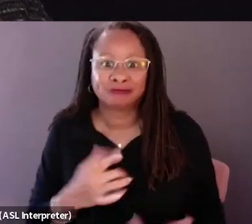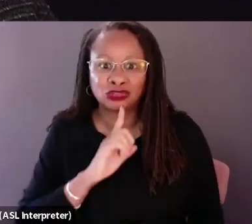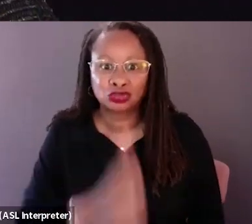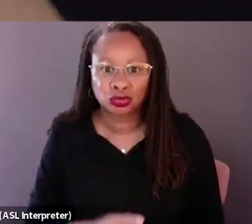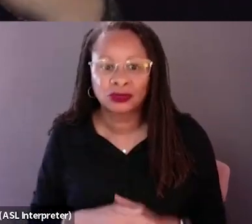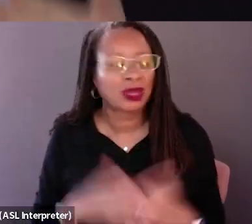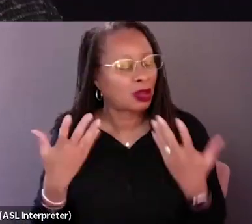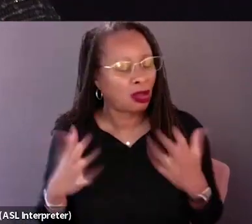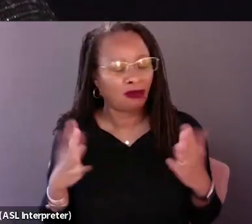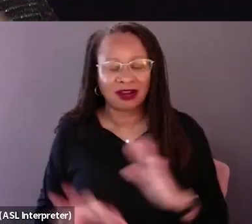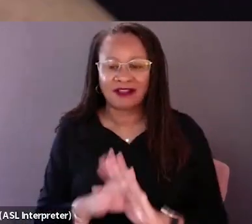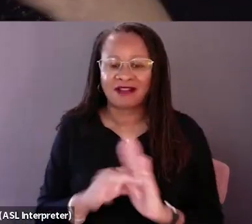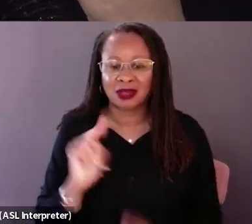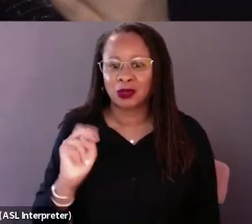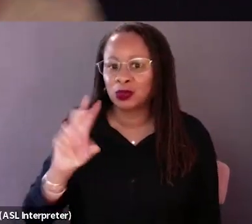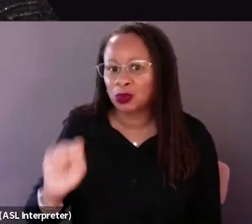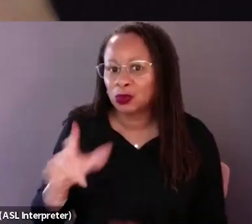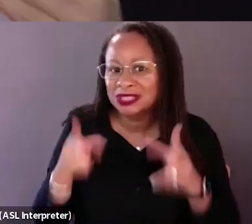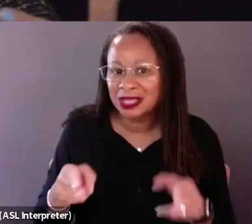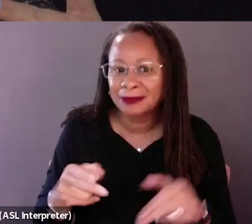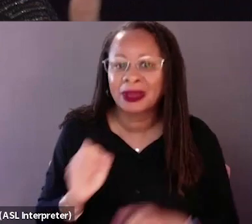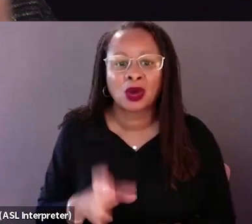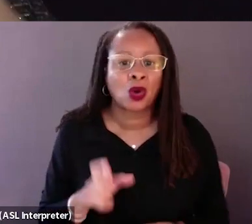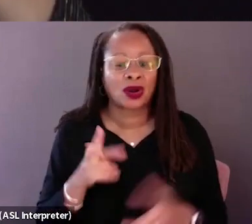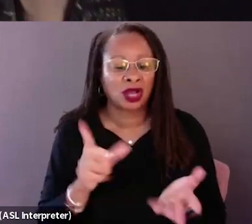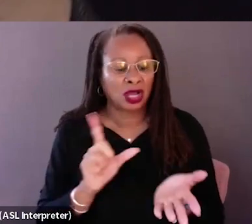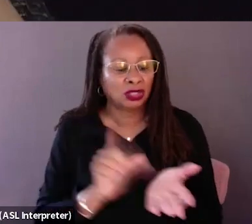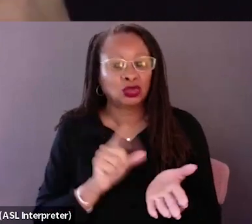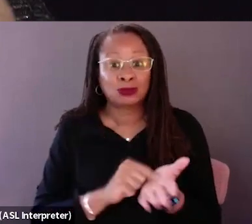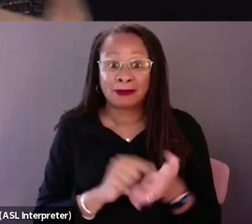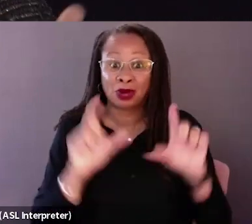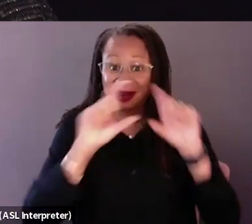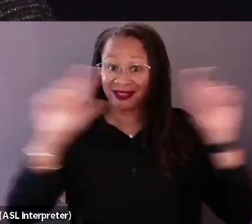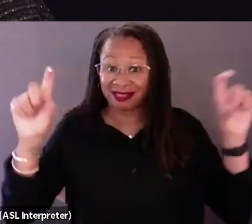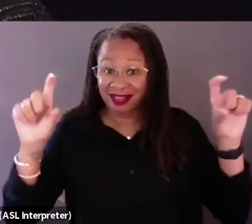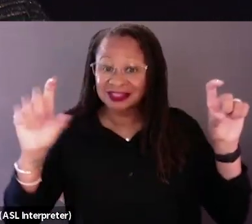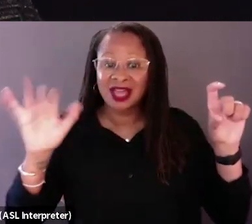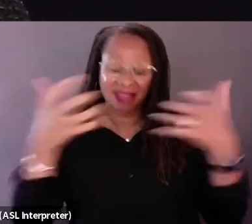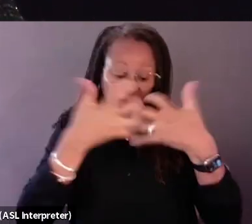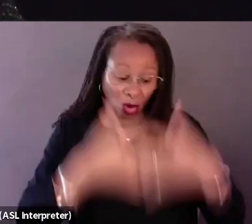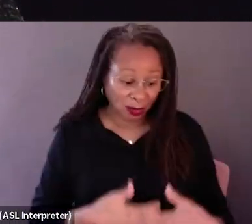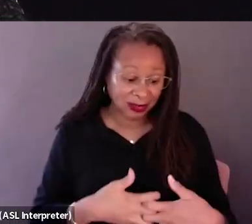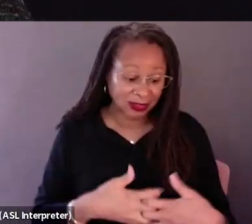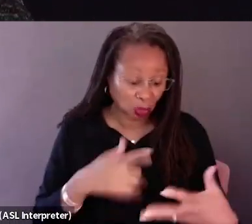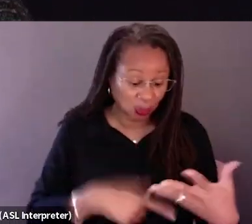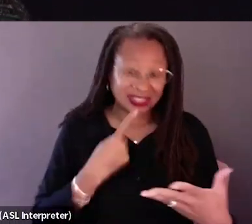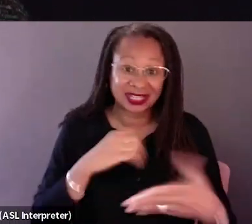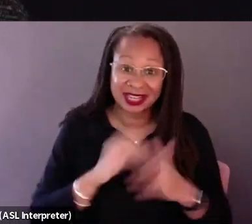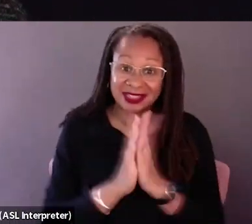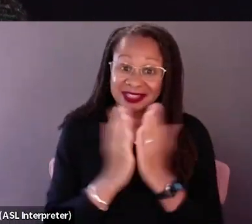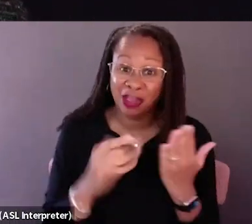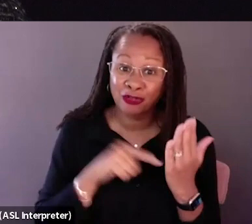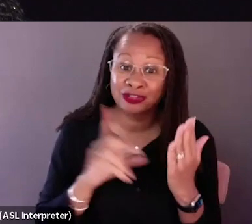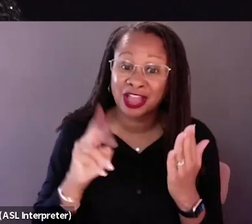to find news clips or, newspaper headlines, that kind of corresponded to what she was saying. And then there